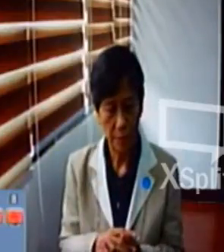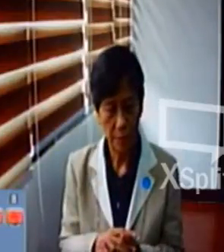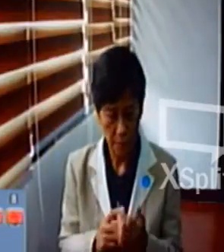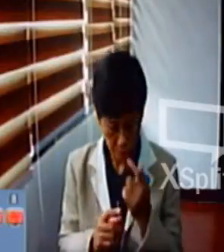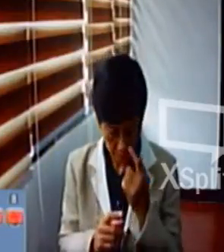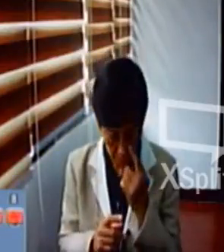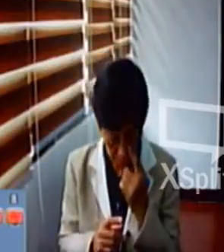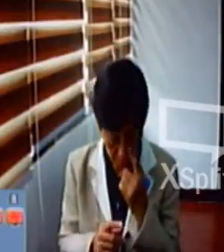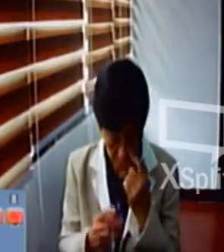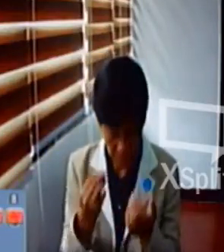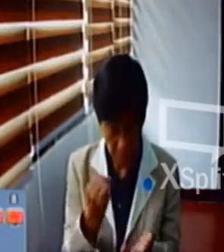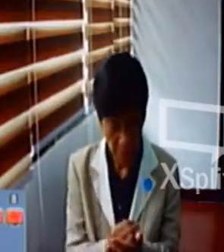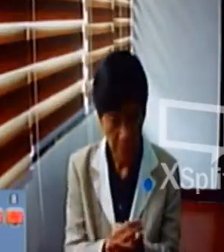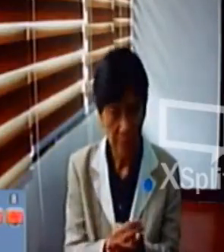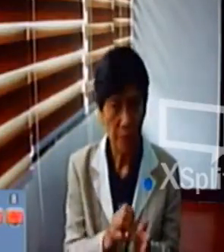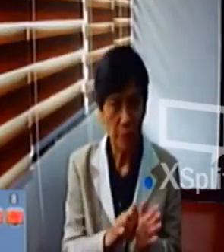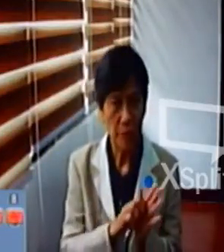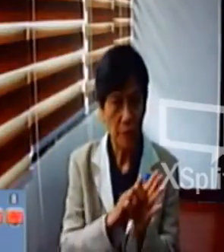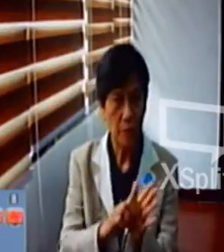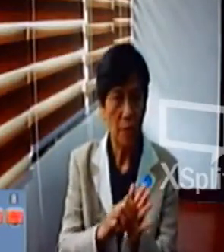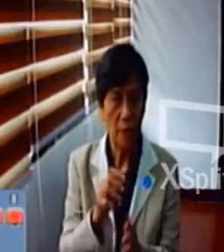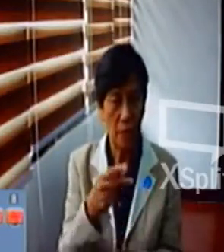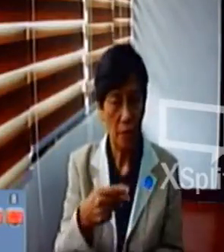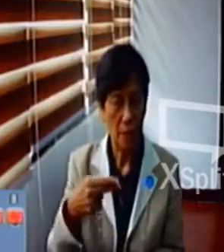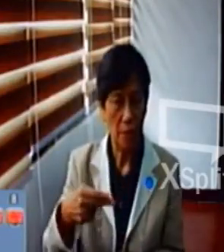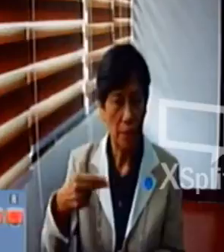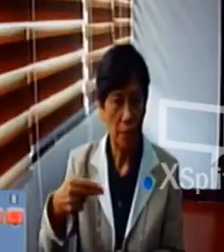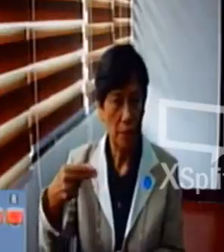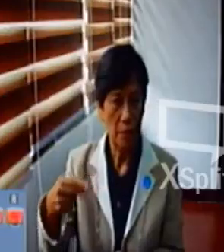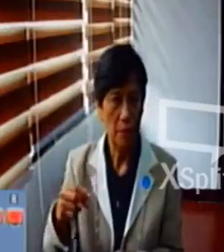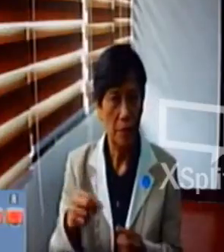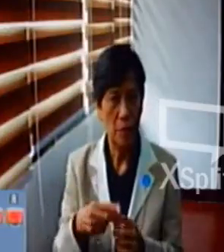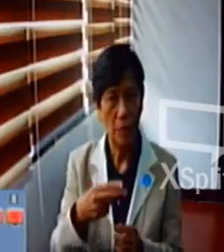Remarked as Exhibit HHHH to